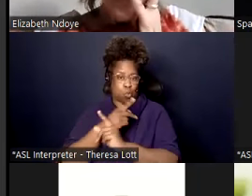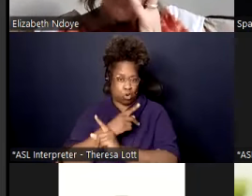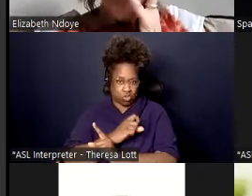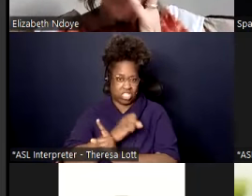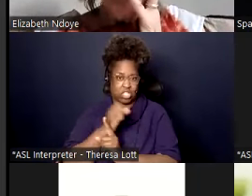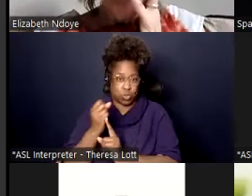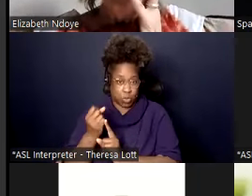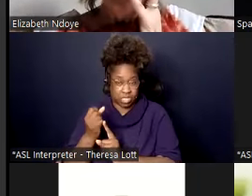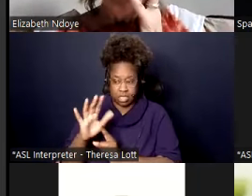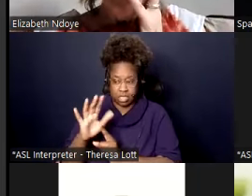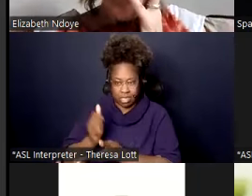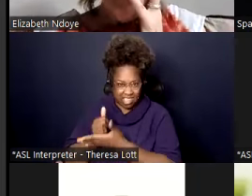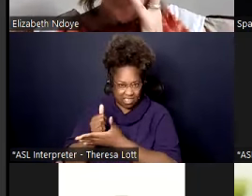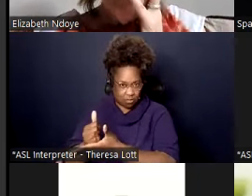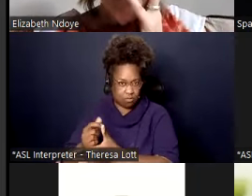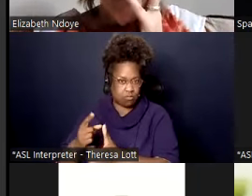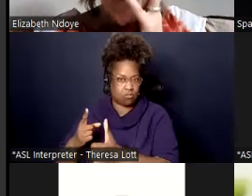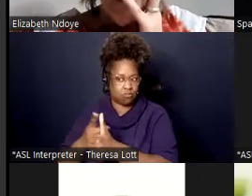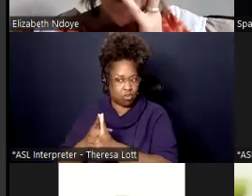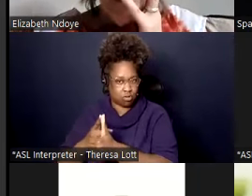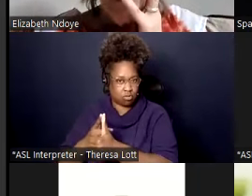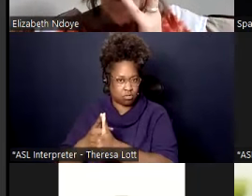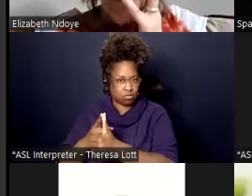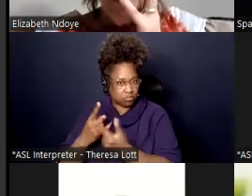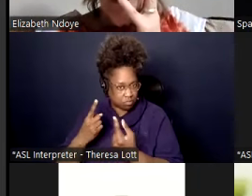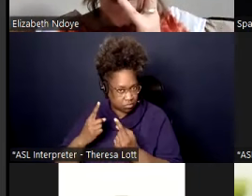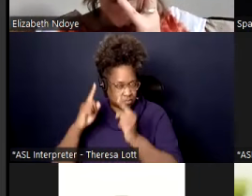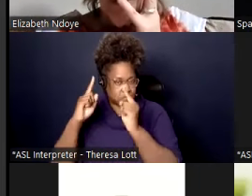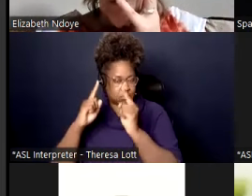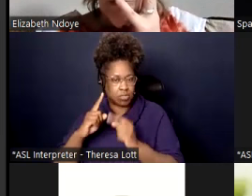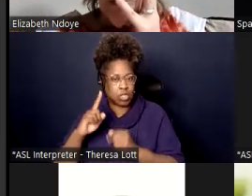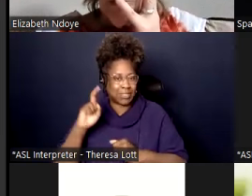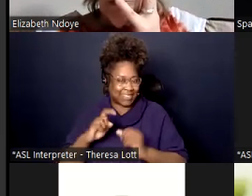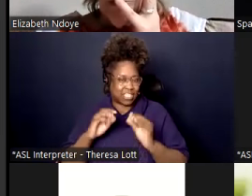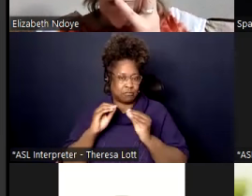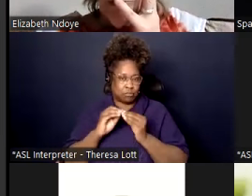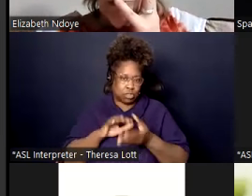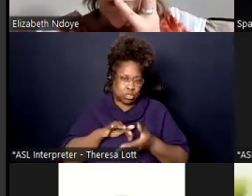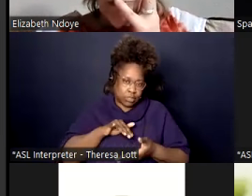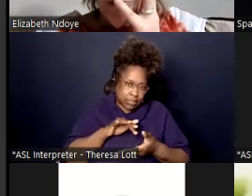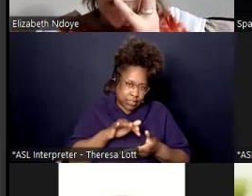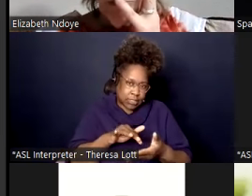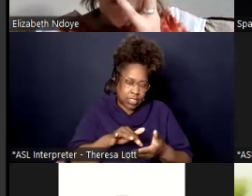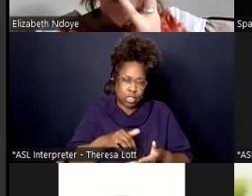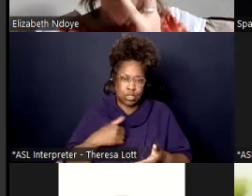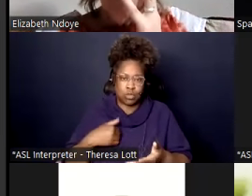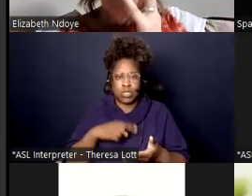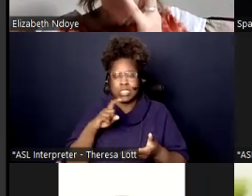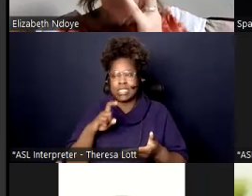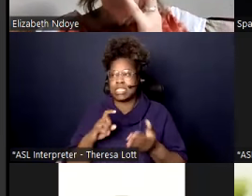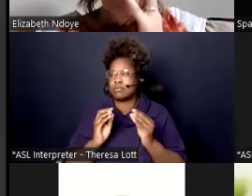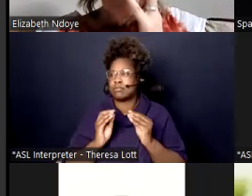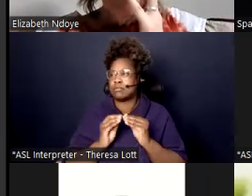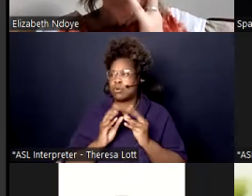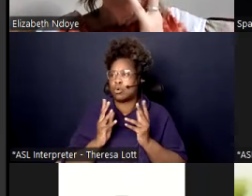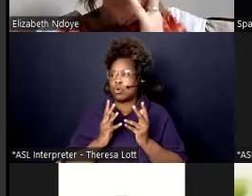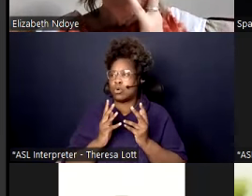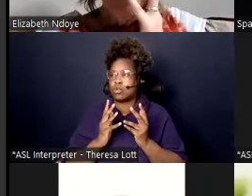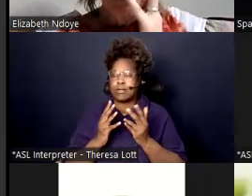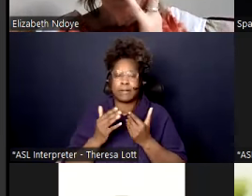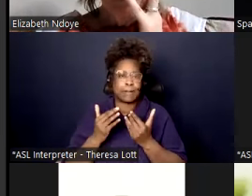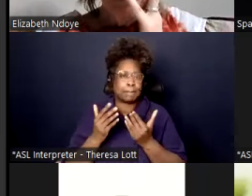that is part of how I think about, the need for additional studies and the need for really engaging